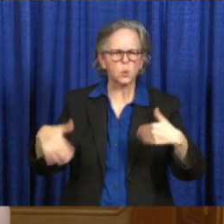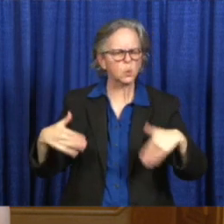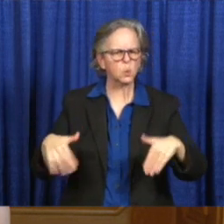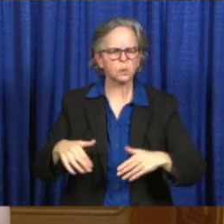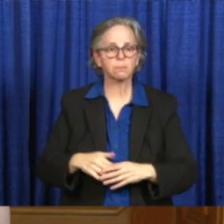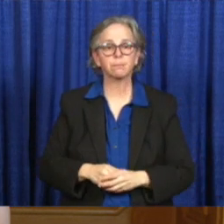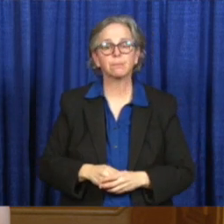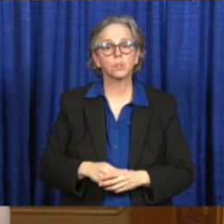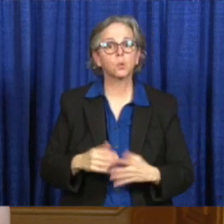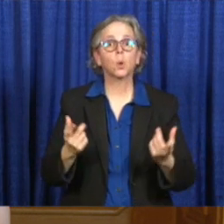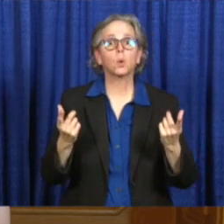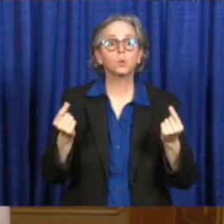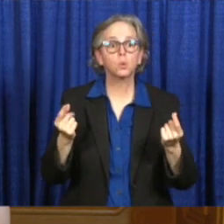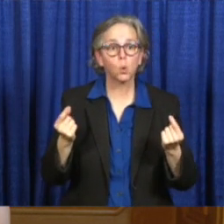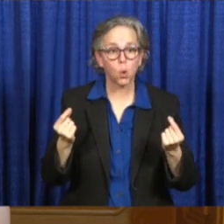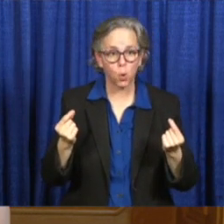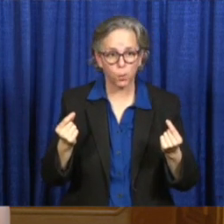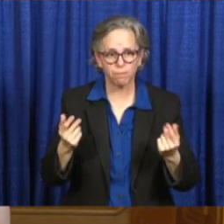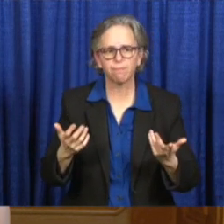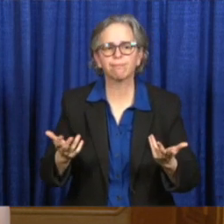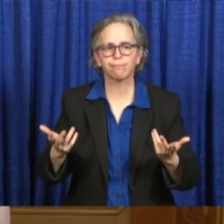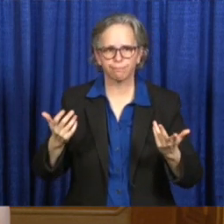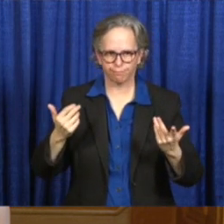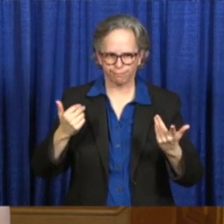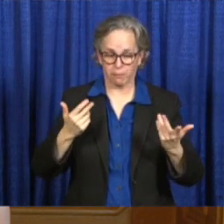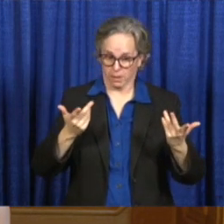get to the surge,